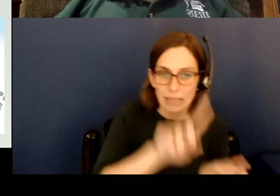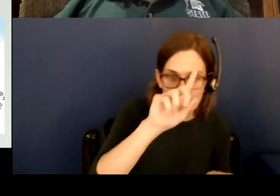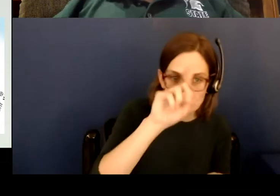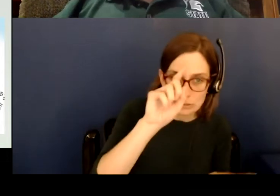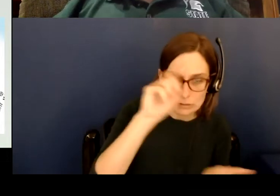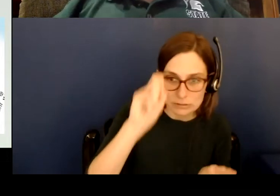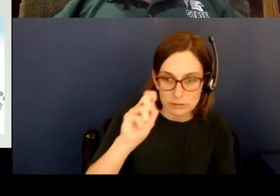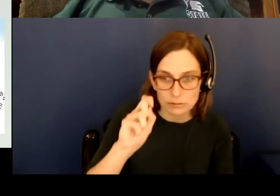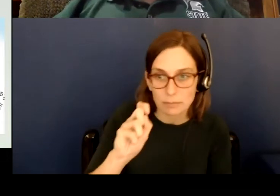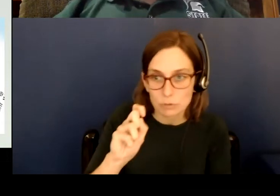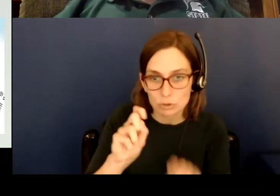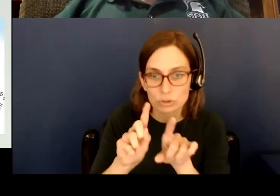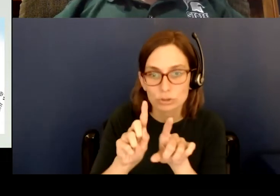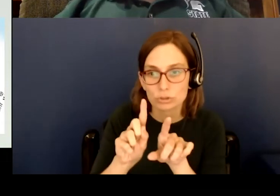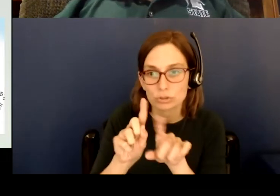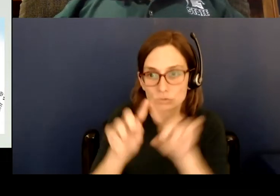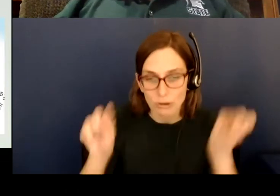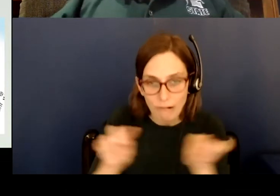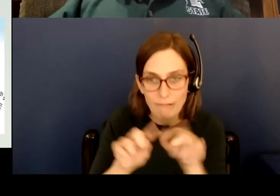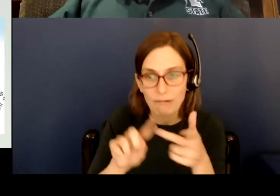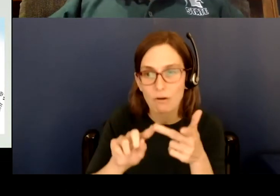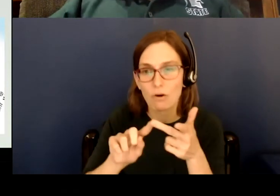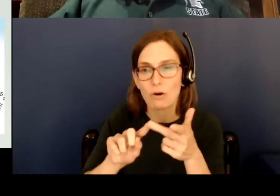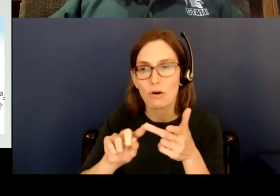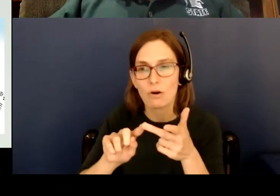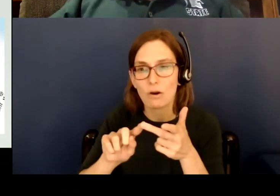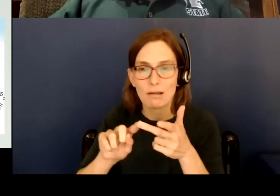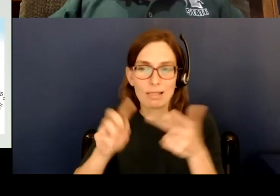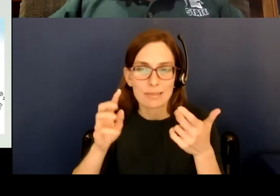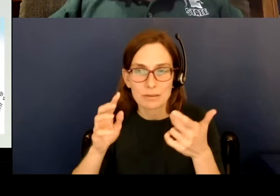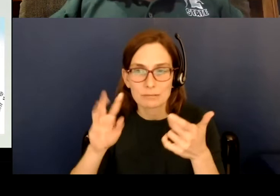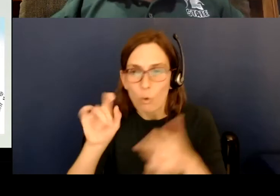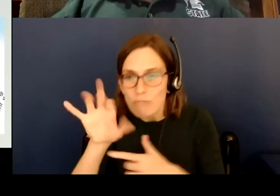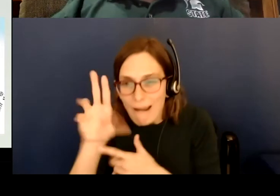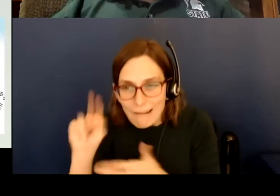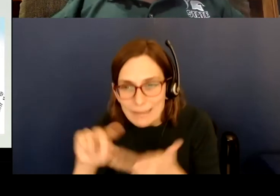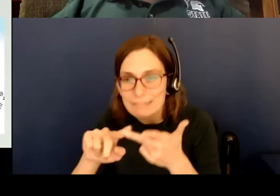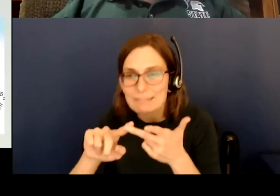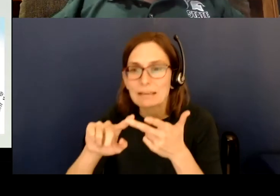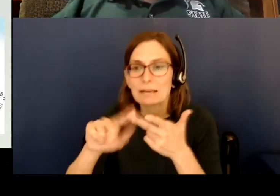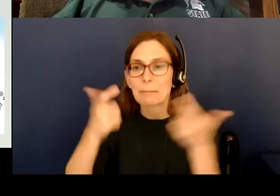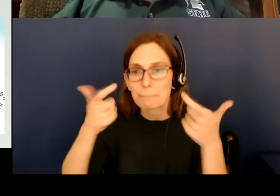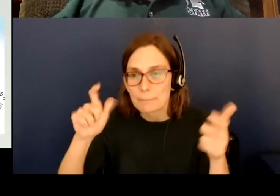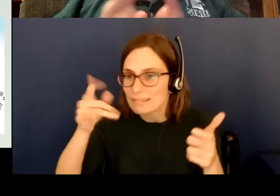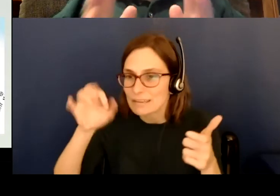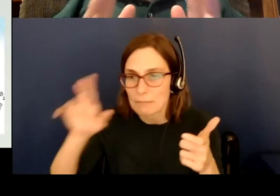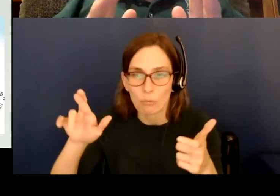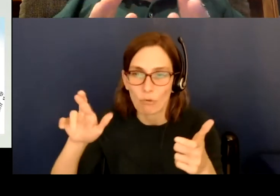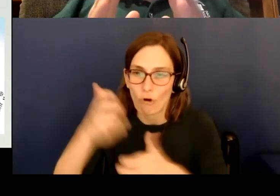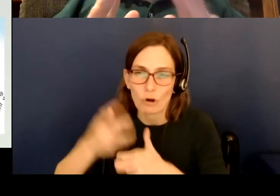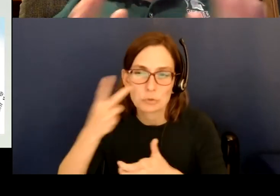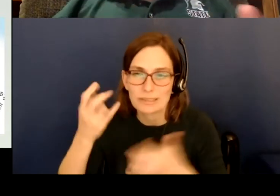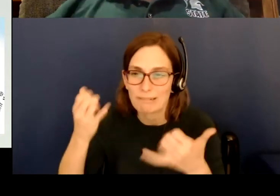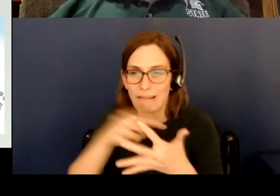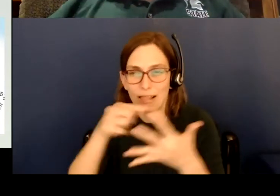the winter hexagon, which is also useful. And it's like the Big Dipper, which is not easy to see in the sky right now. You learn these